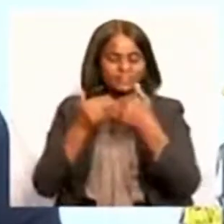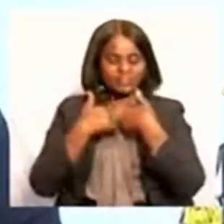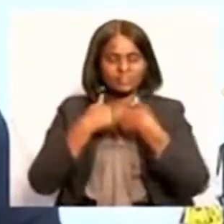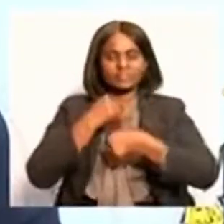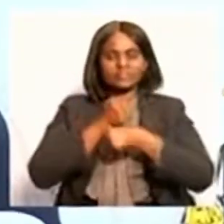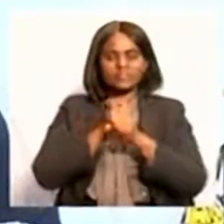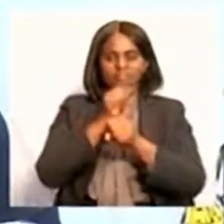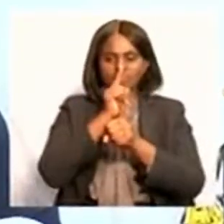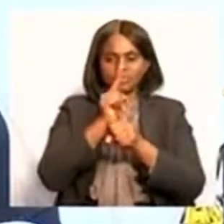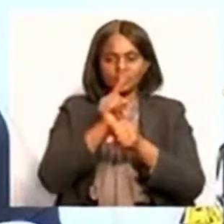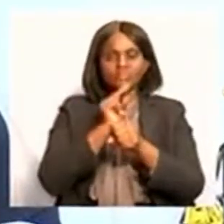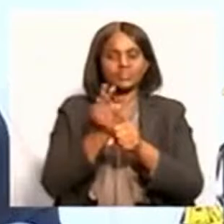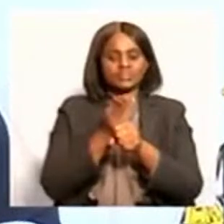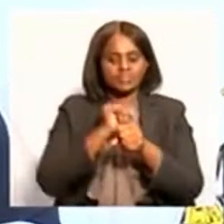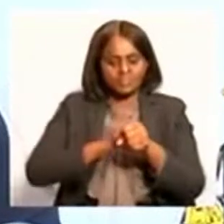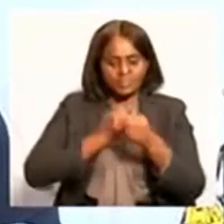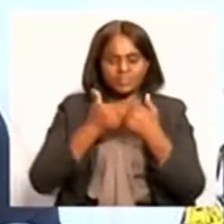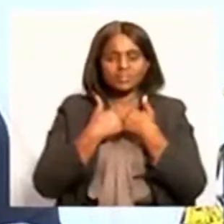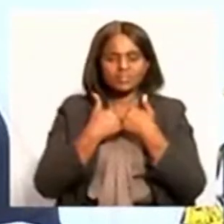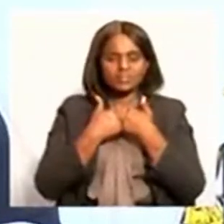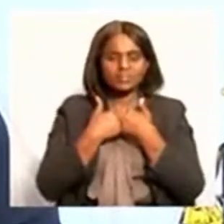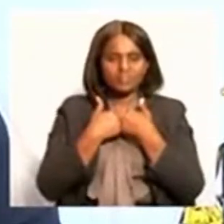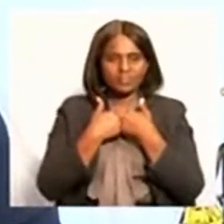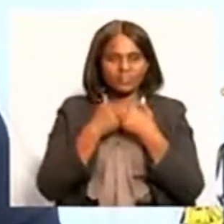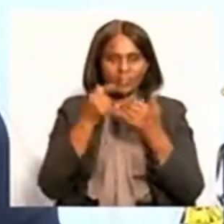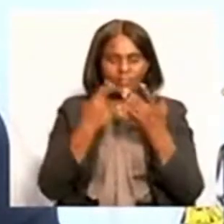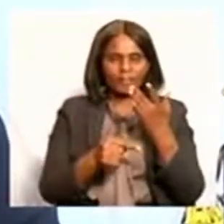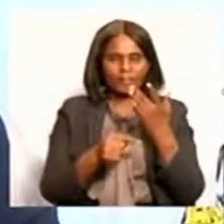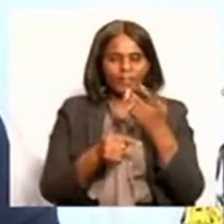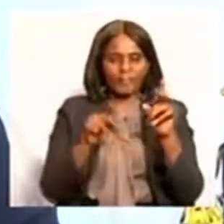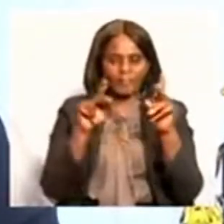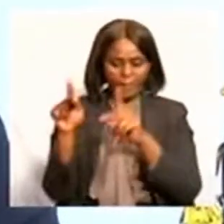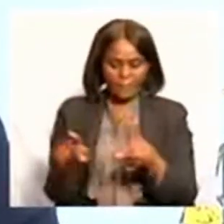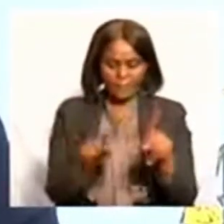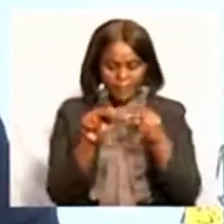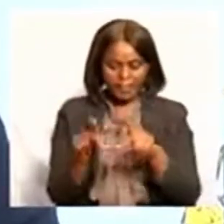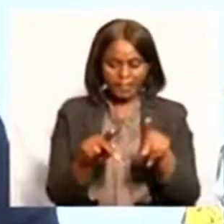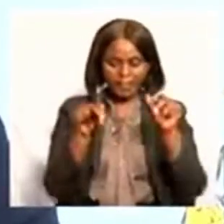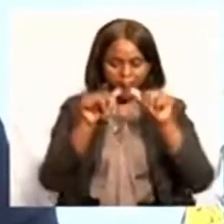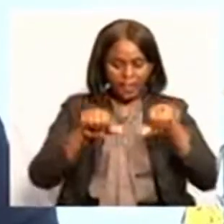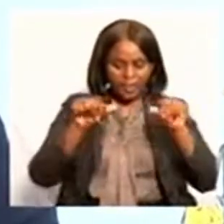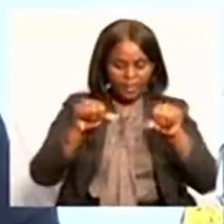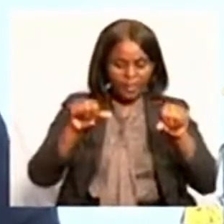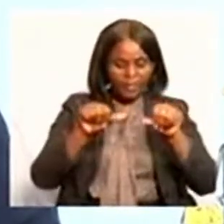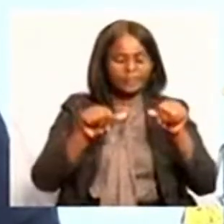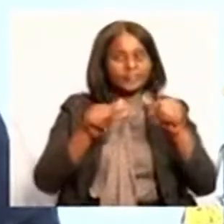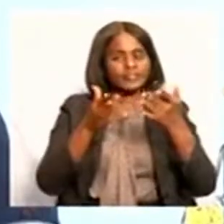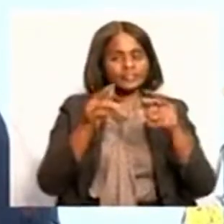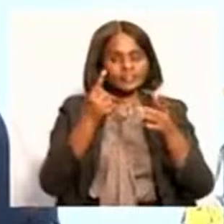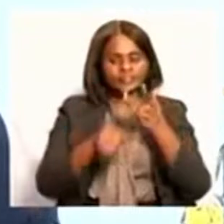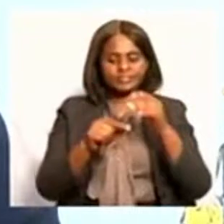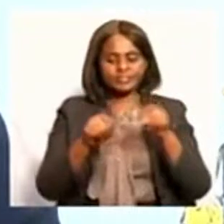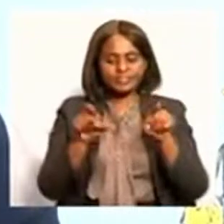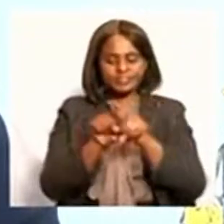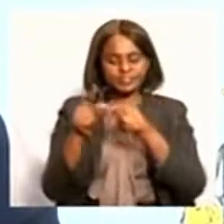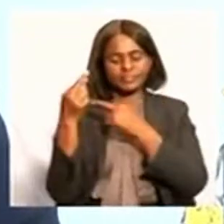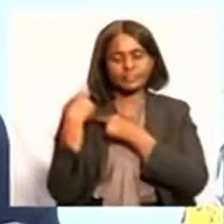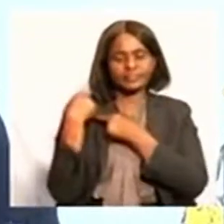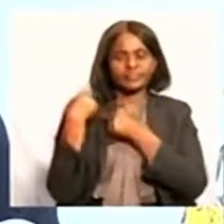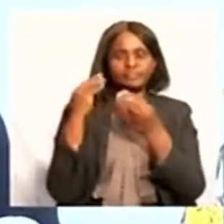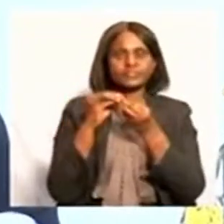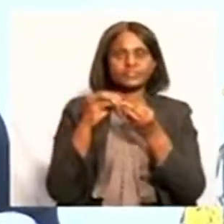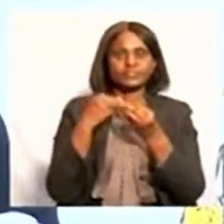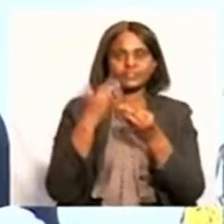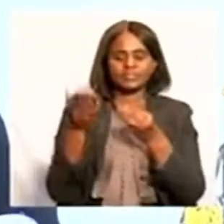that we have what we call a Performance Audit Directorate that's responsible